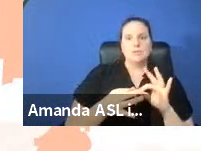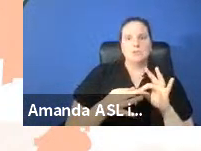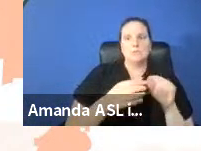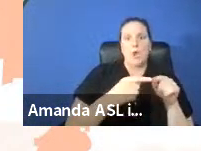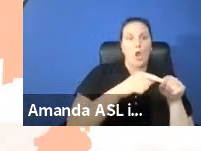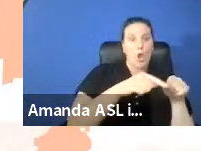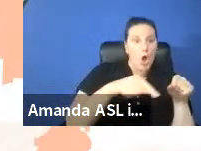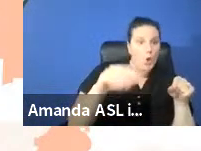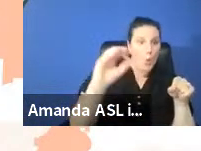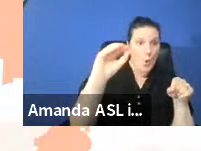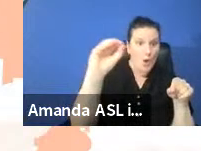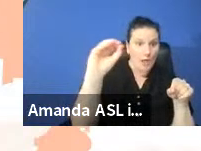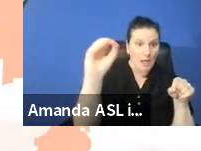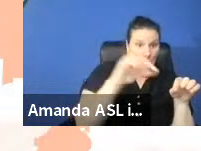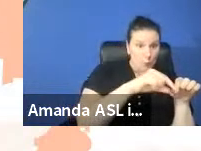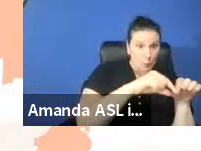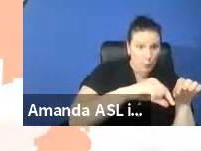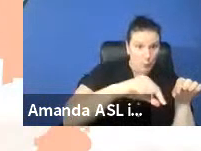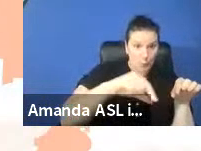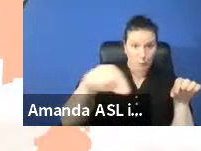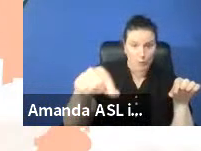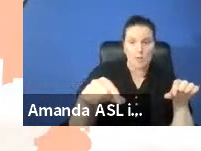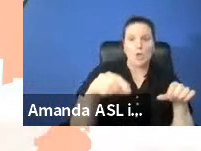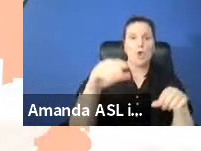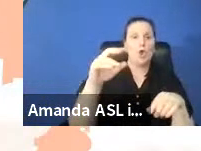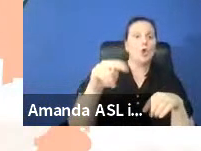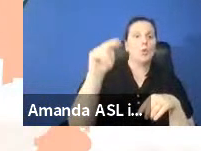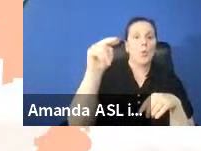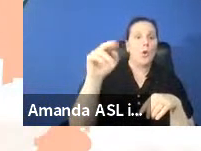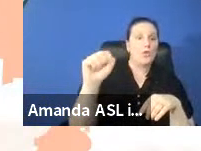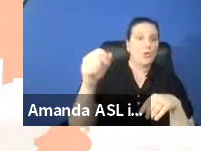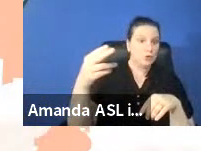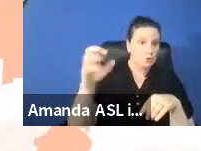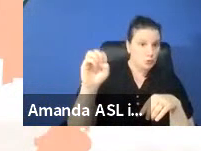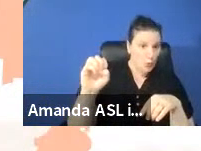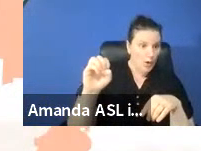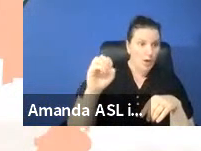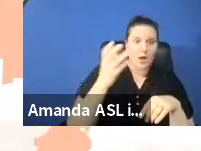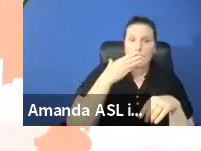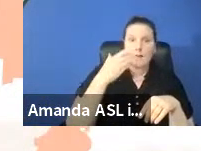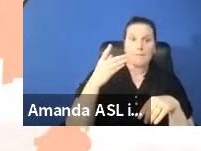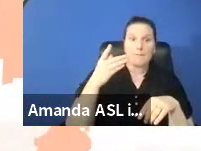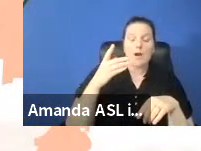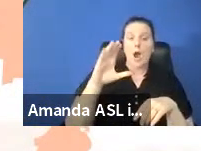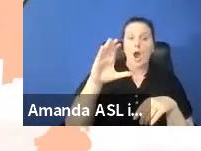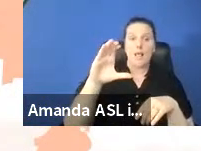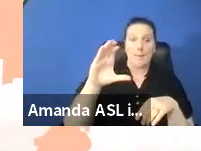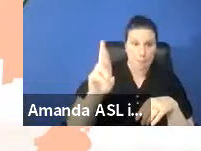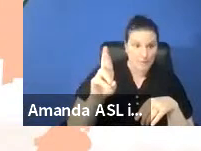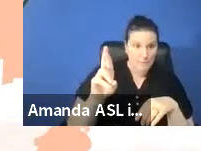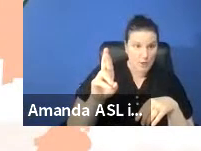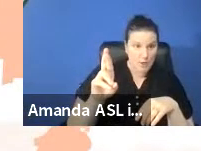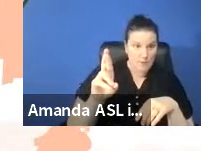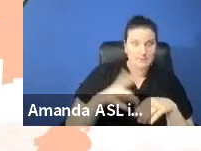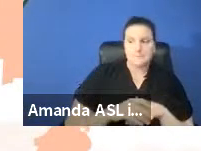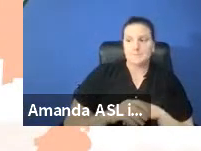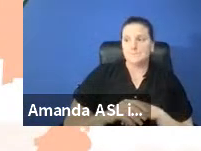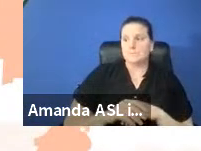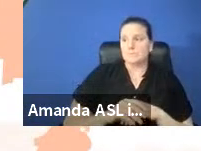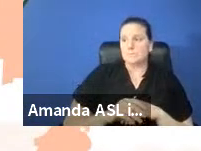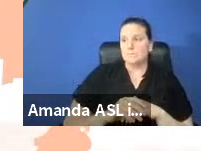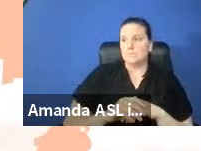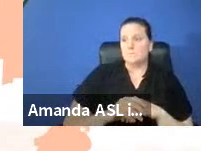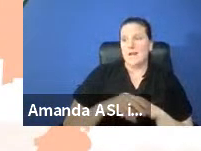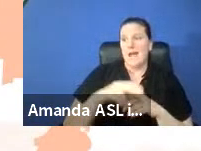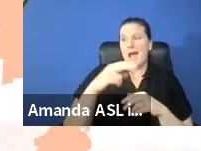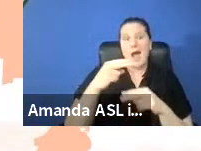Oregon, the north shore along the Columbia River. You see there along